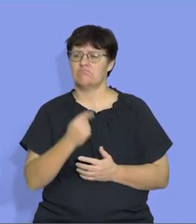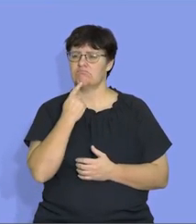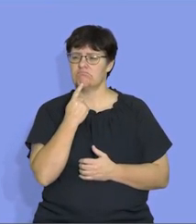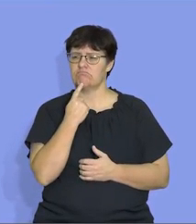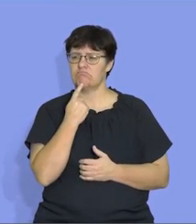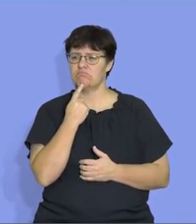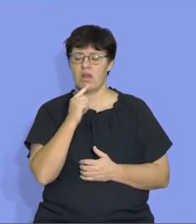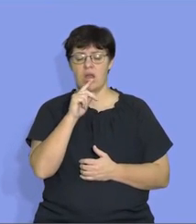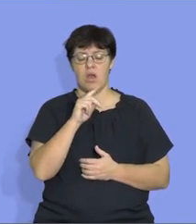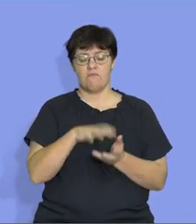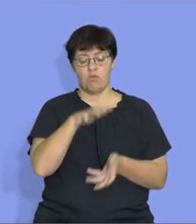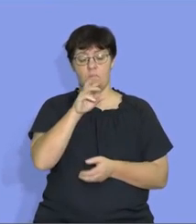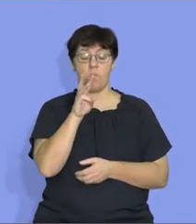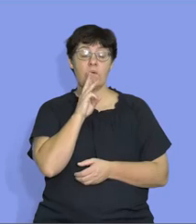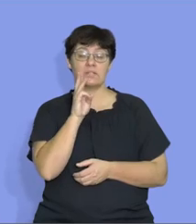of water